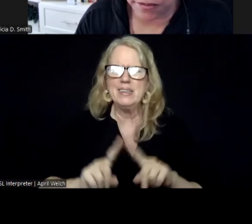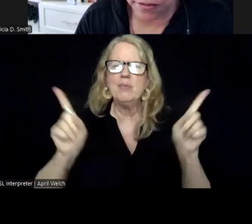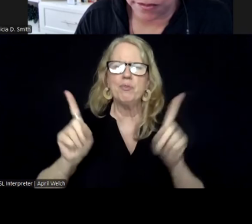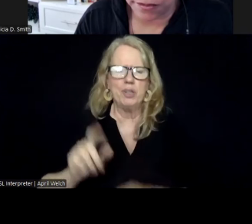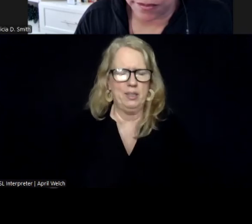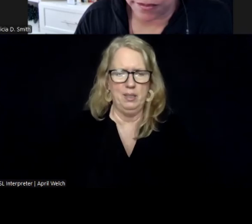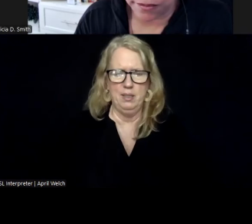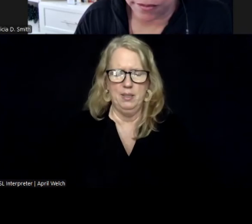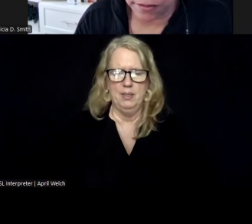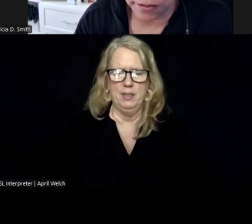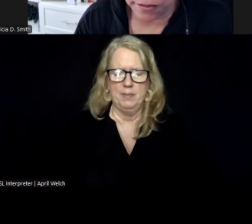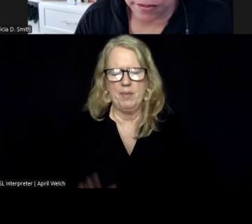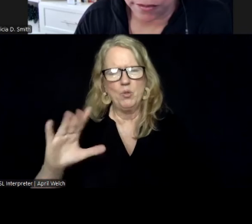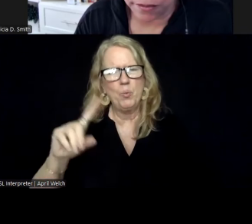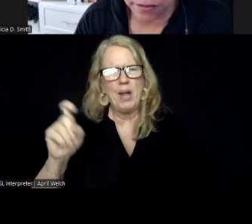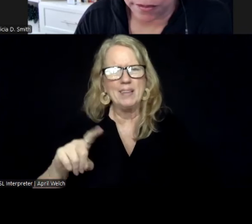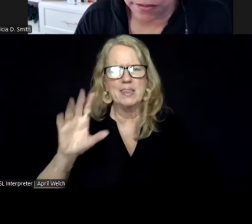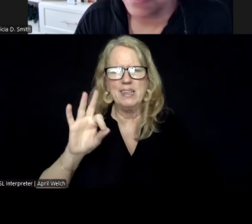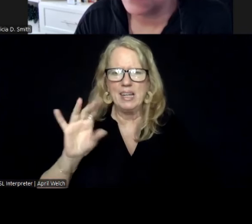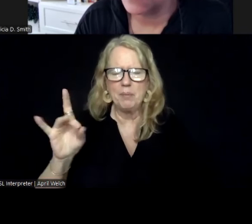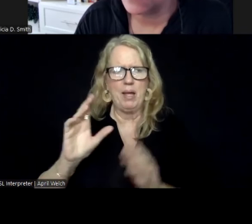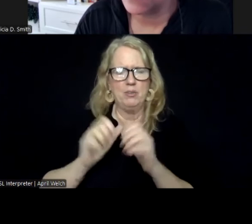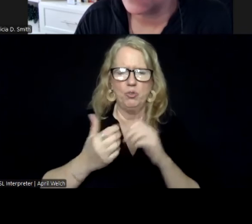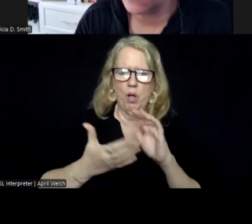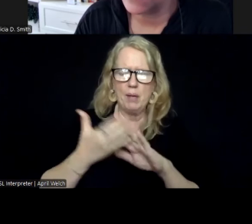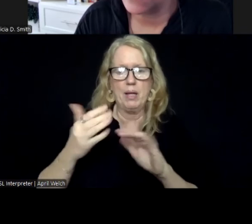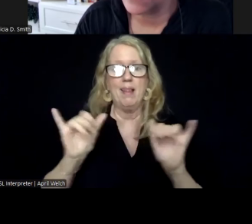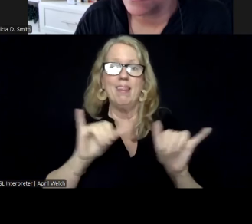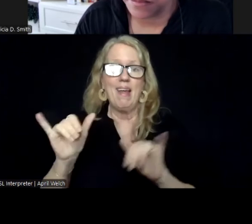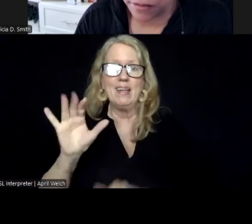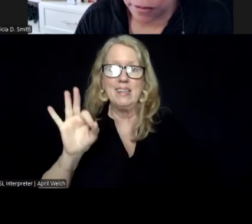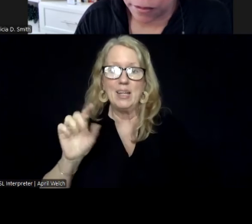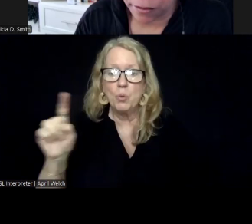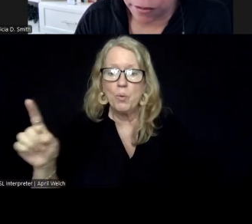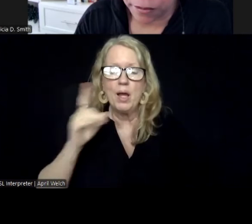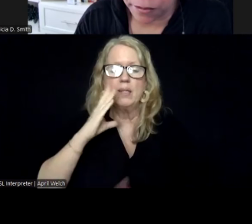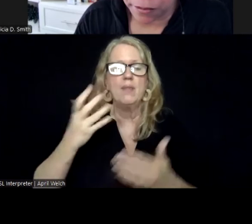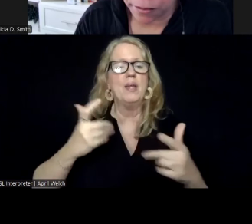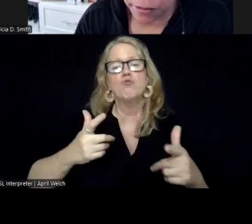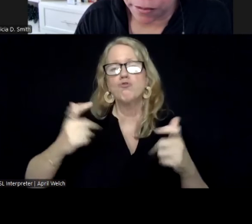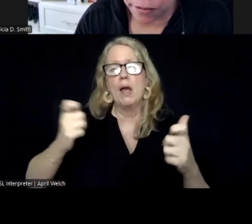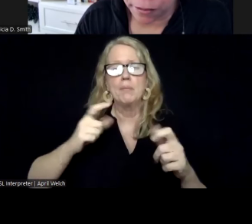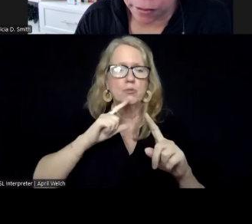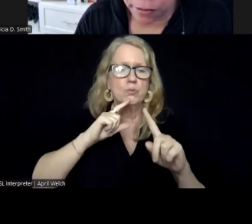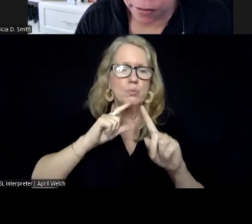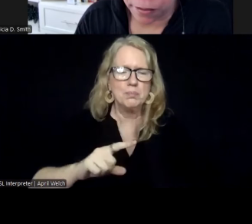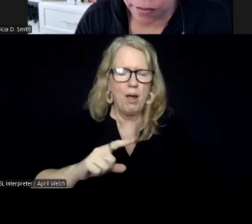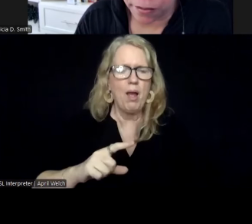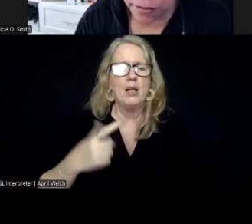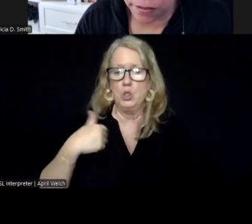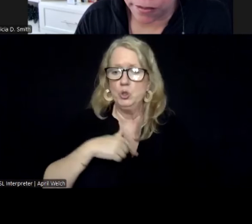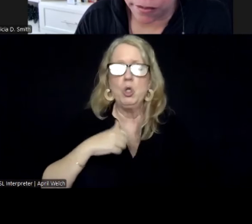we're kind of asking 988 in some ways to operate like 911, including our rapid response teams. And so we did a